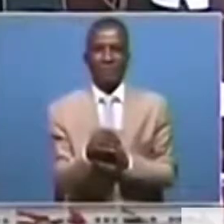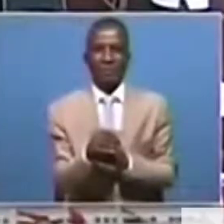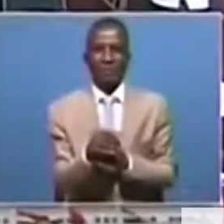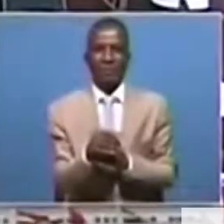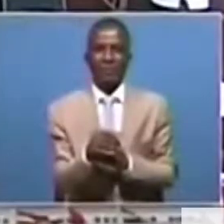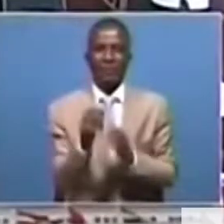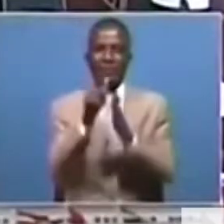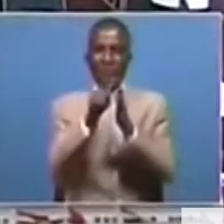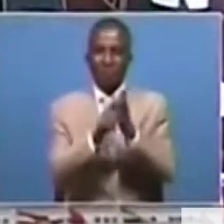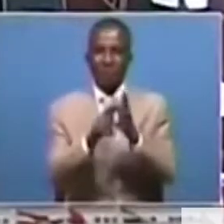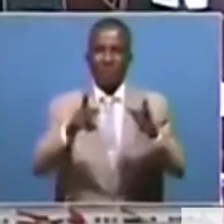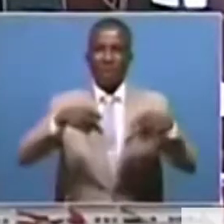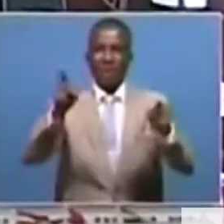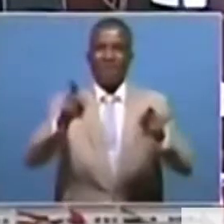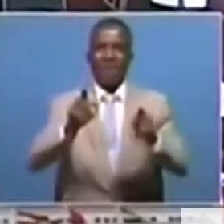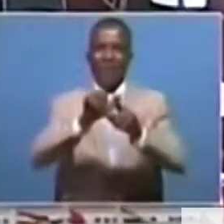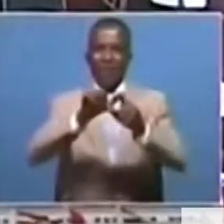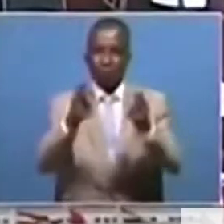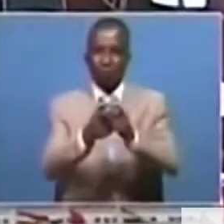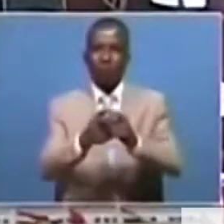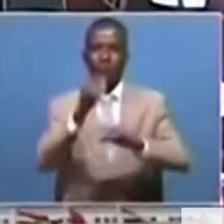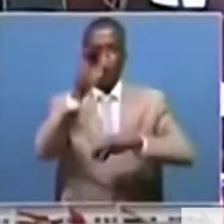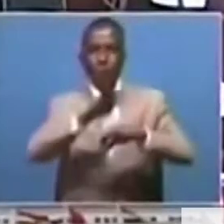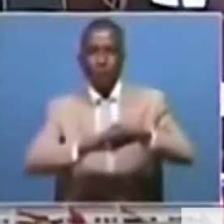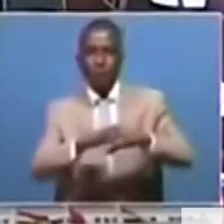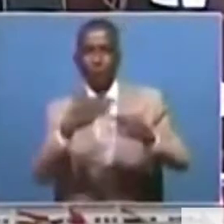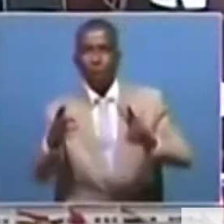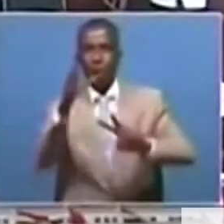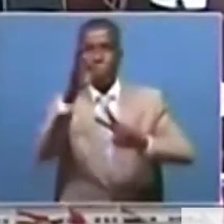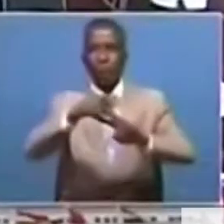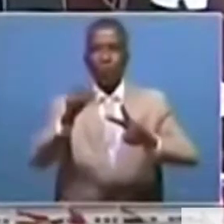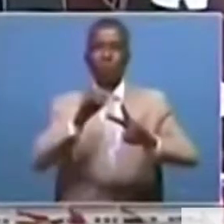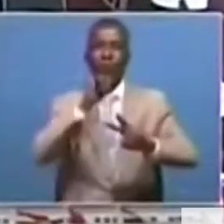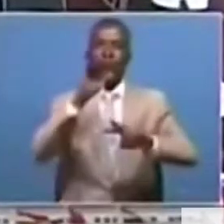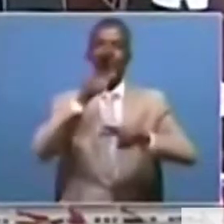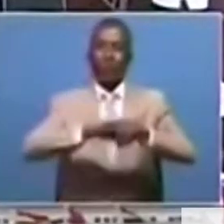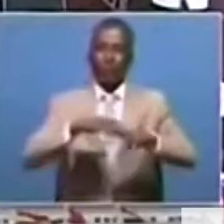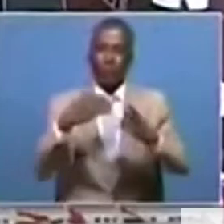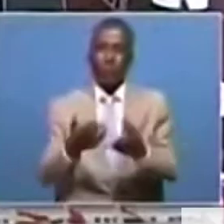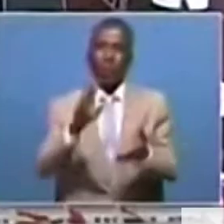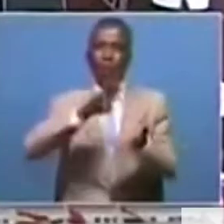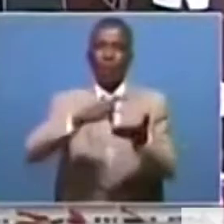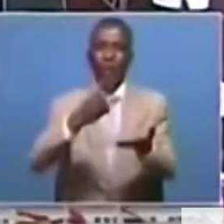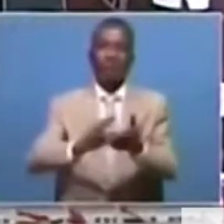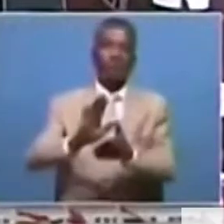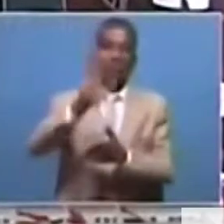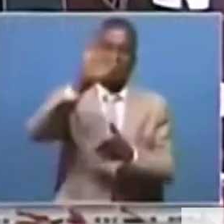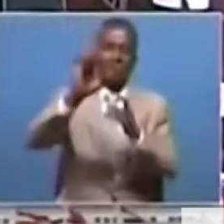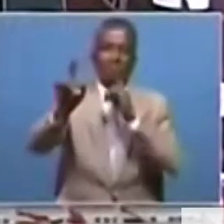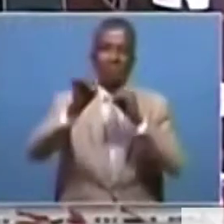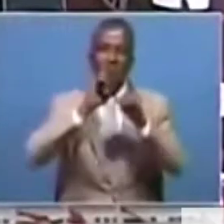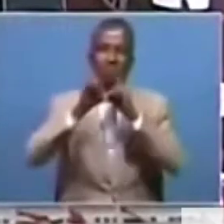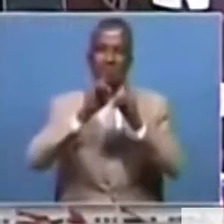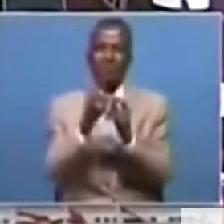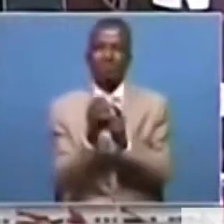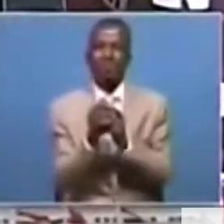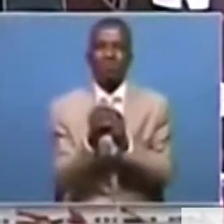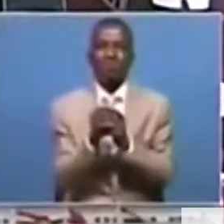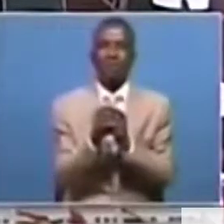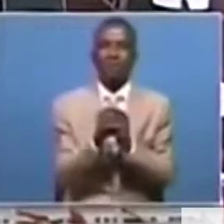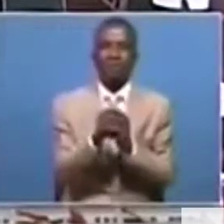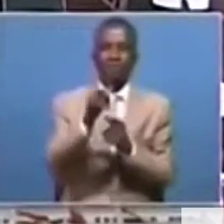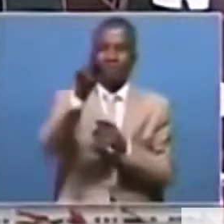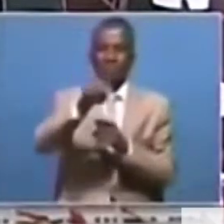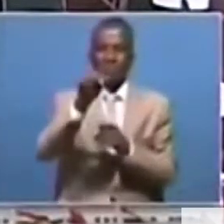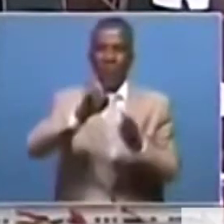38(3)(5). The rules permit a party to call or not to call a witness who has filed a witness statement to testify, as the mere filing